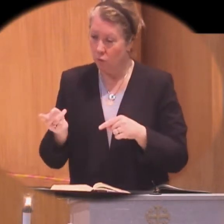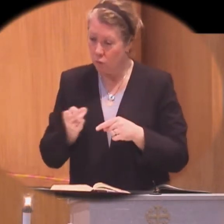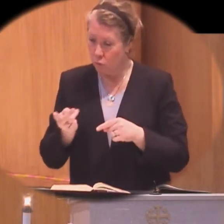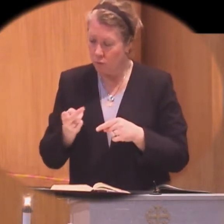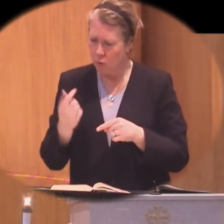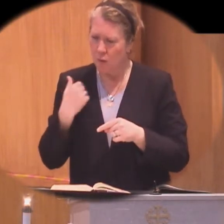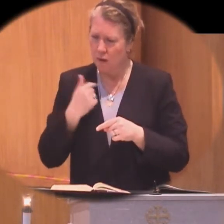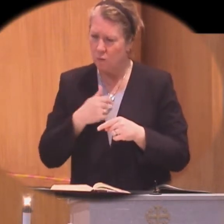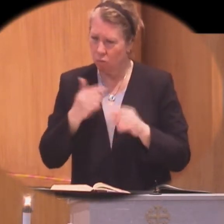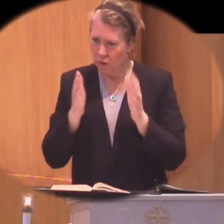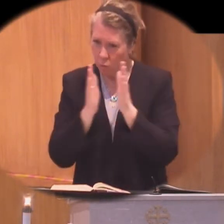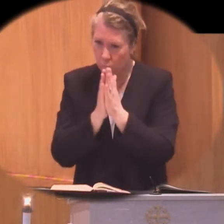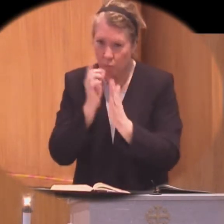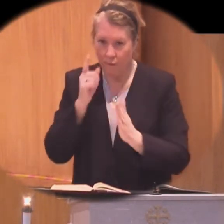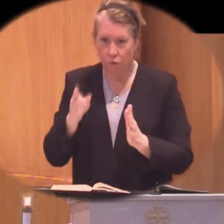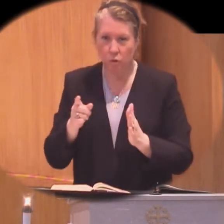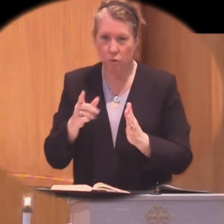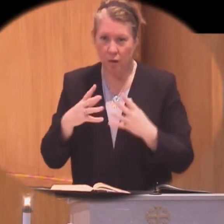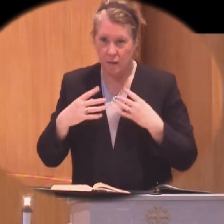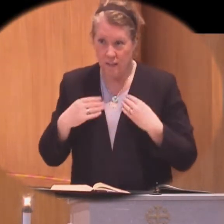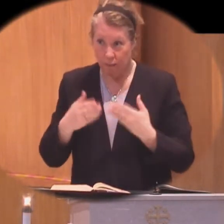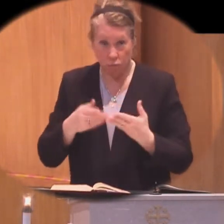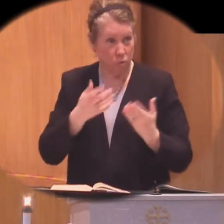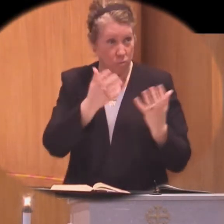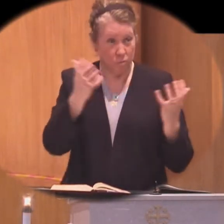move toward Easter? We are.